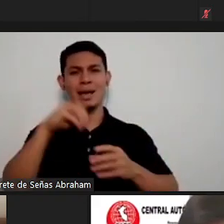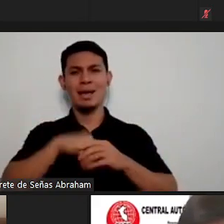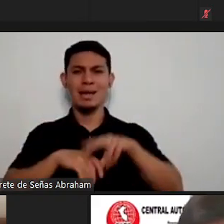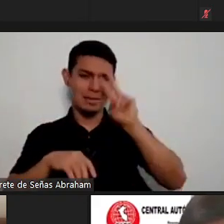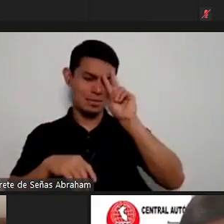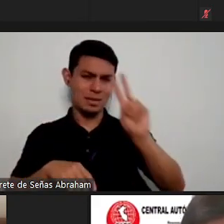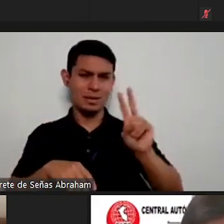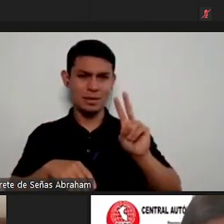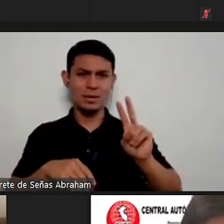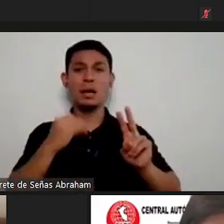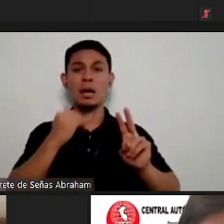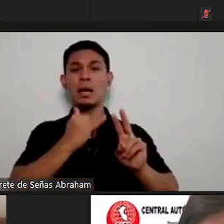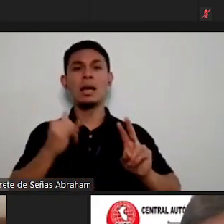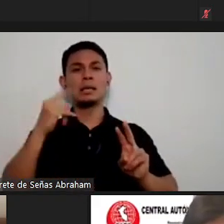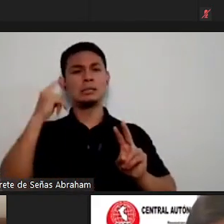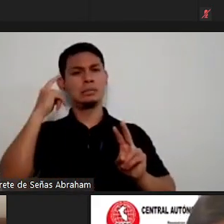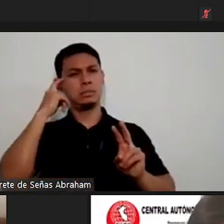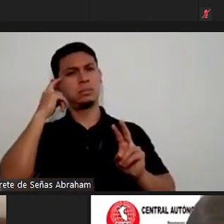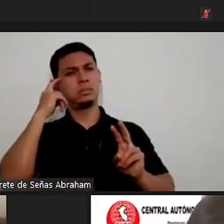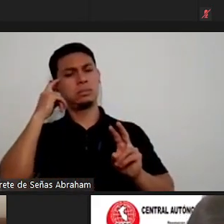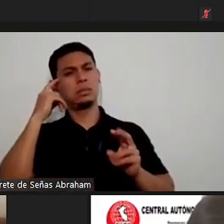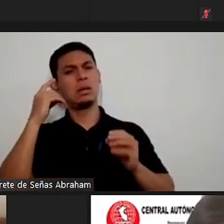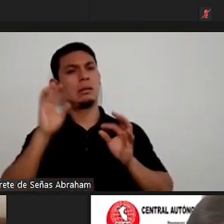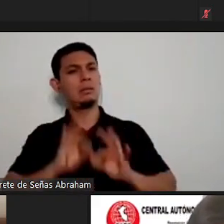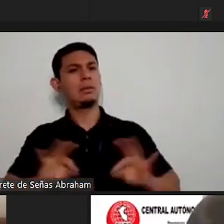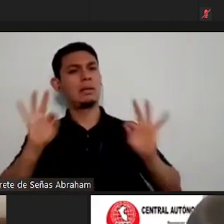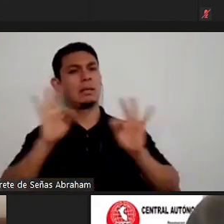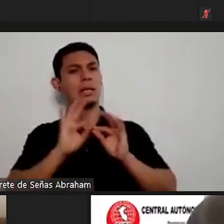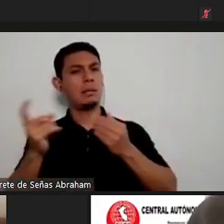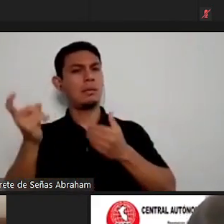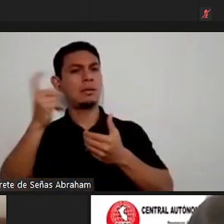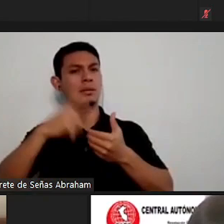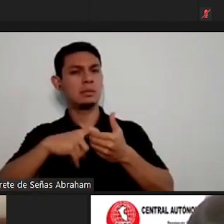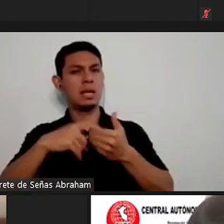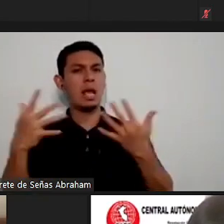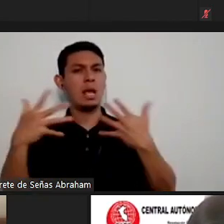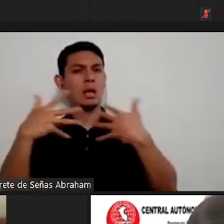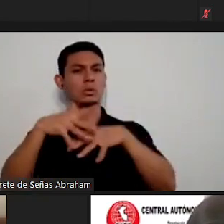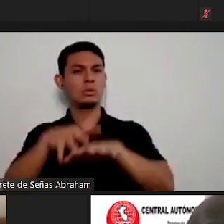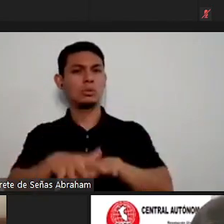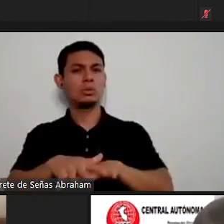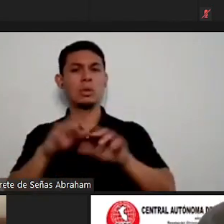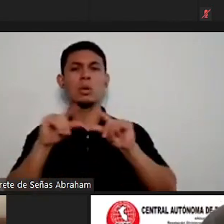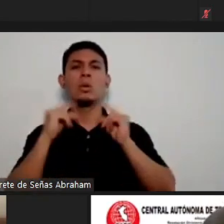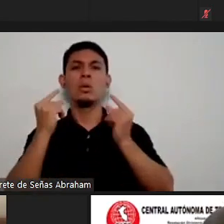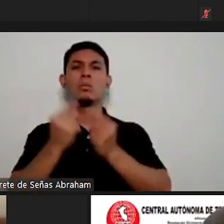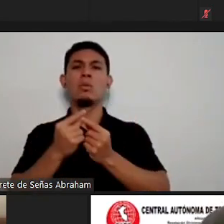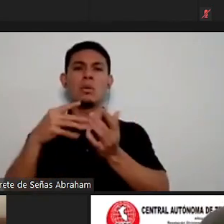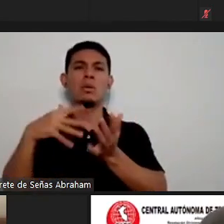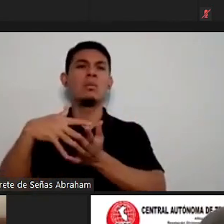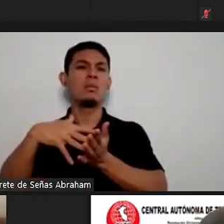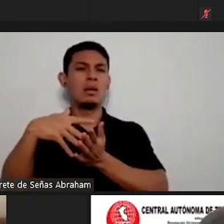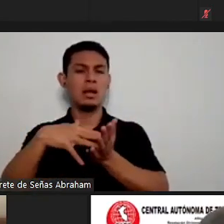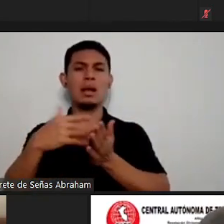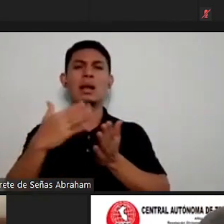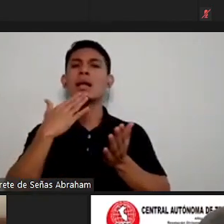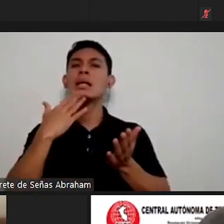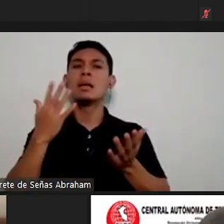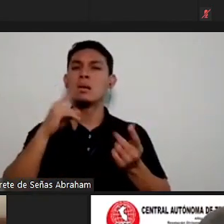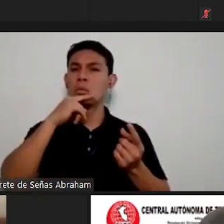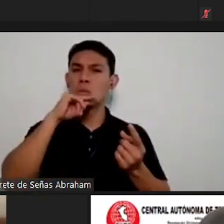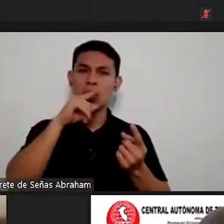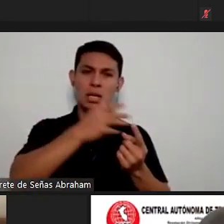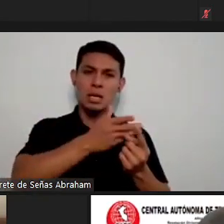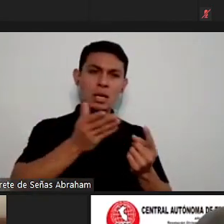of union representation in our country and considering as essential the participation and inclusion of